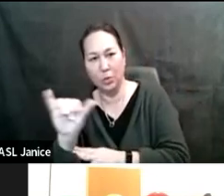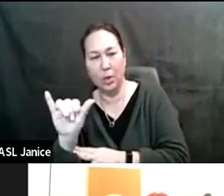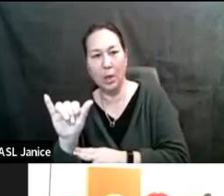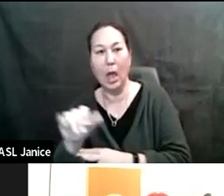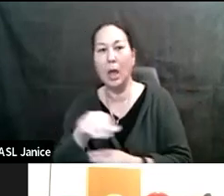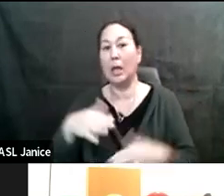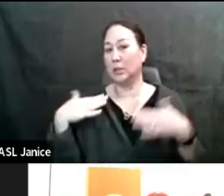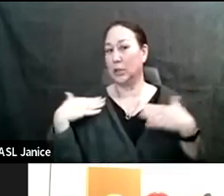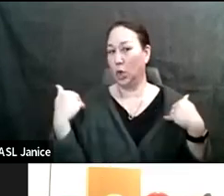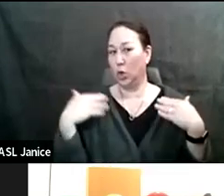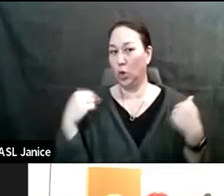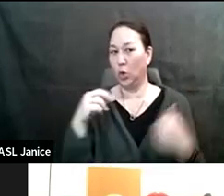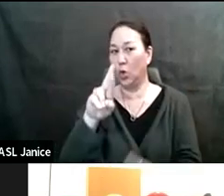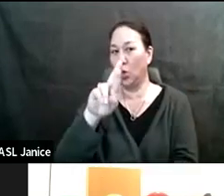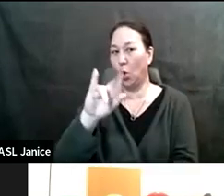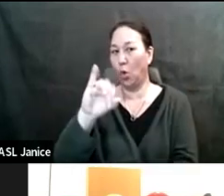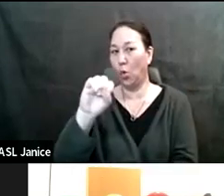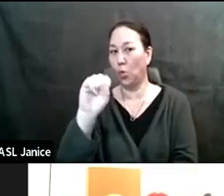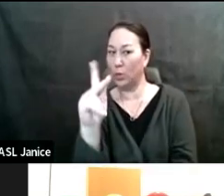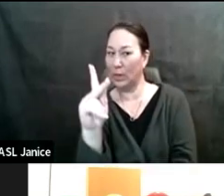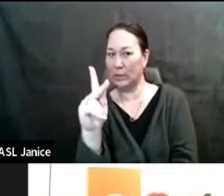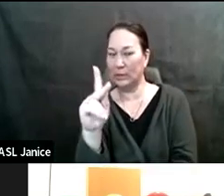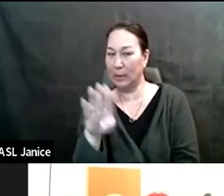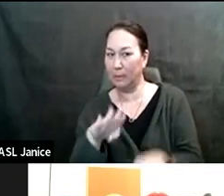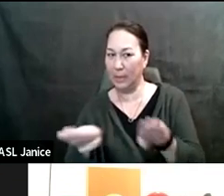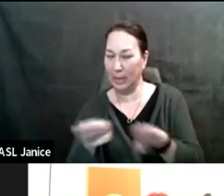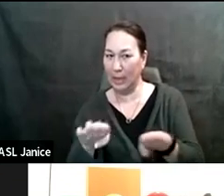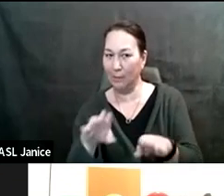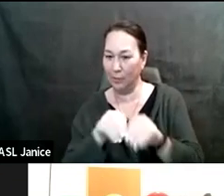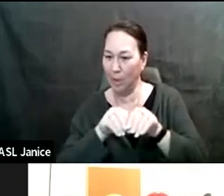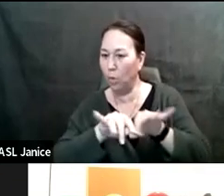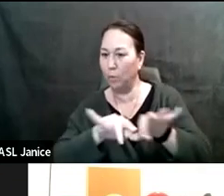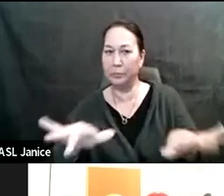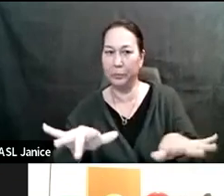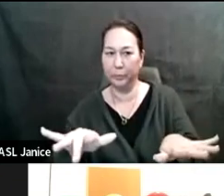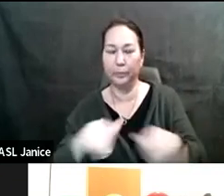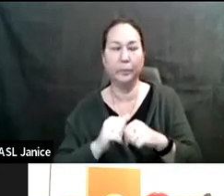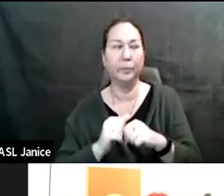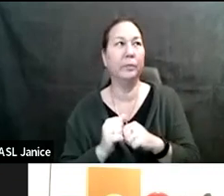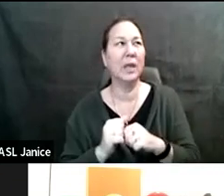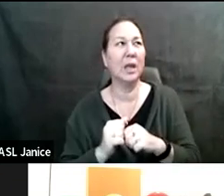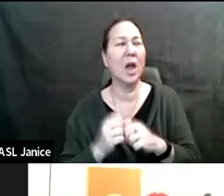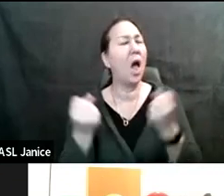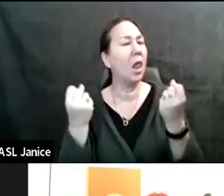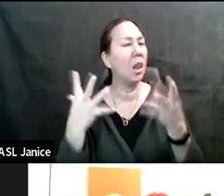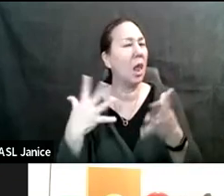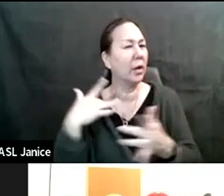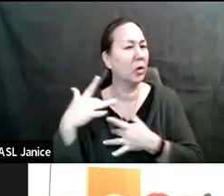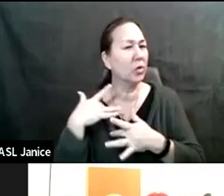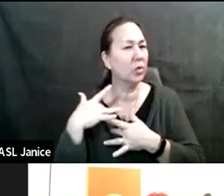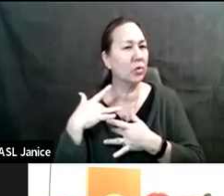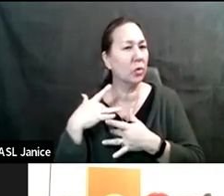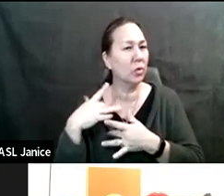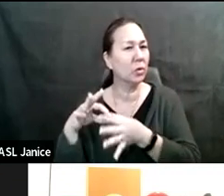risk behavior survey that went out to middle school students um there were a lot of concerns it seems from families